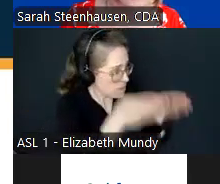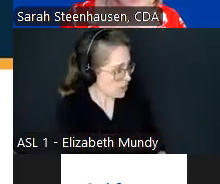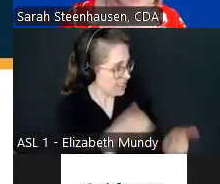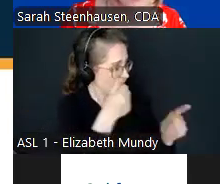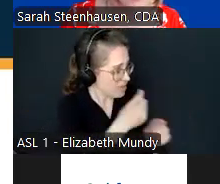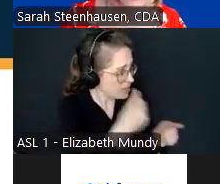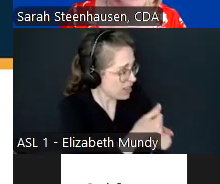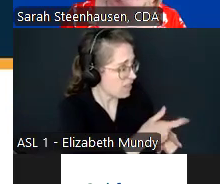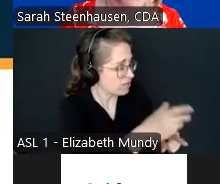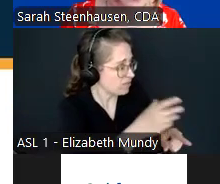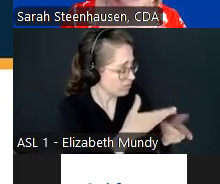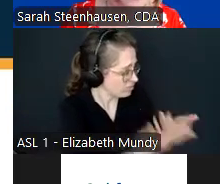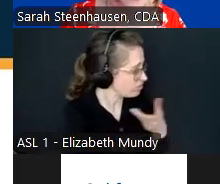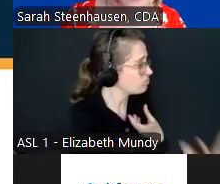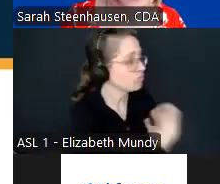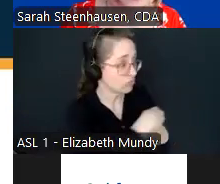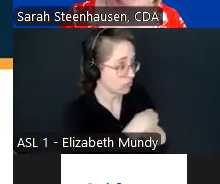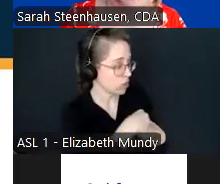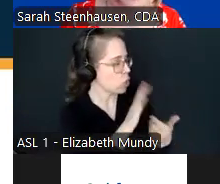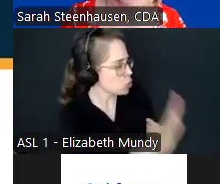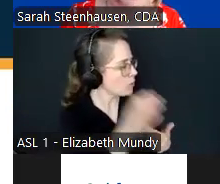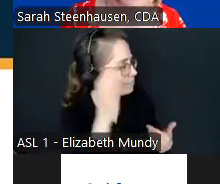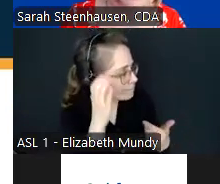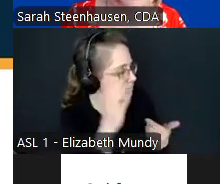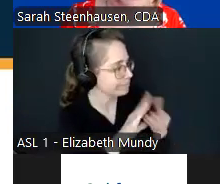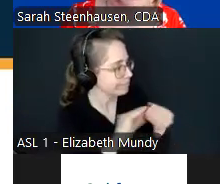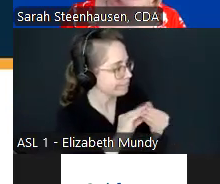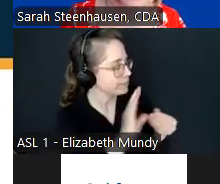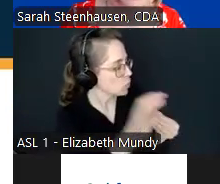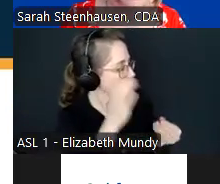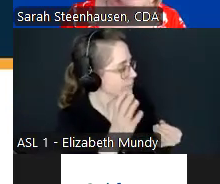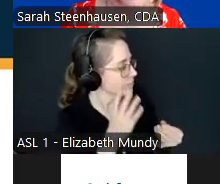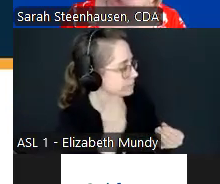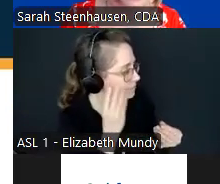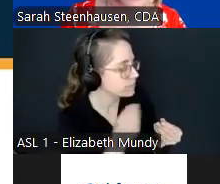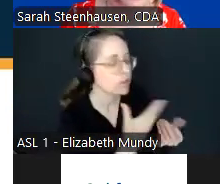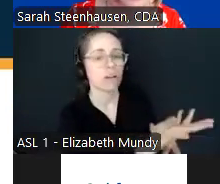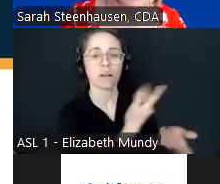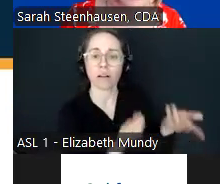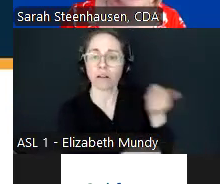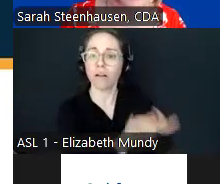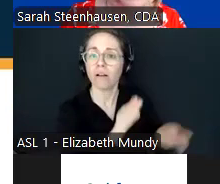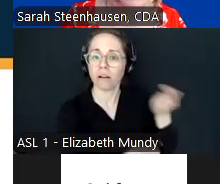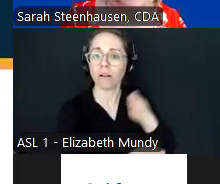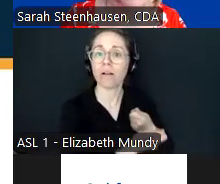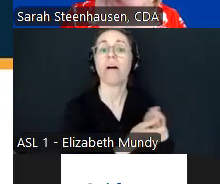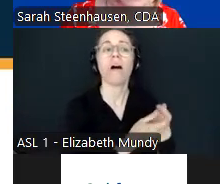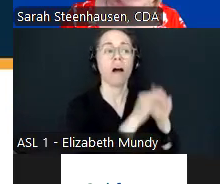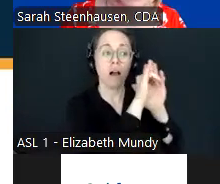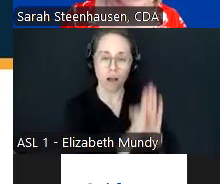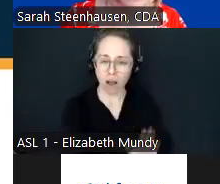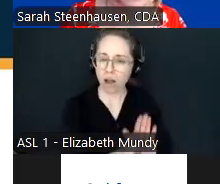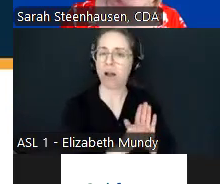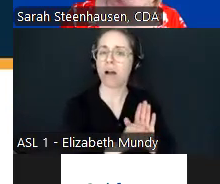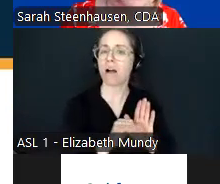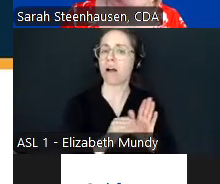that they are bringing to us and identify the issues and the solutions that we can then bring